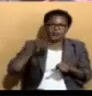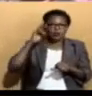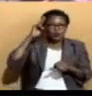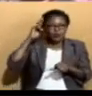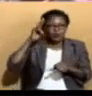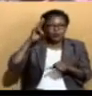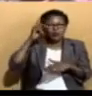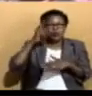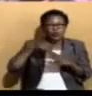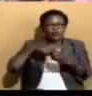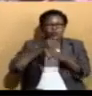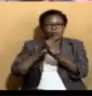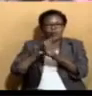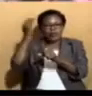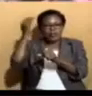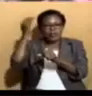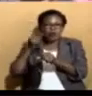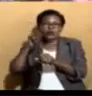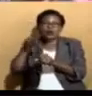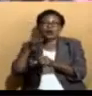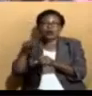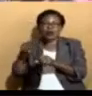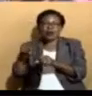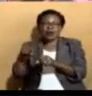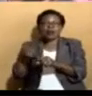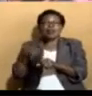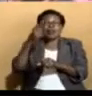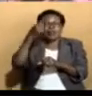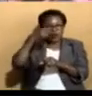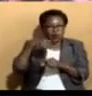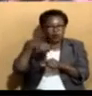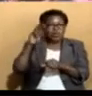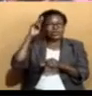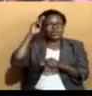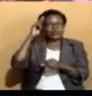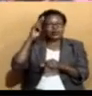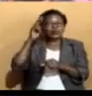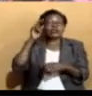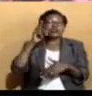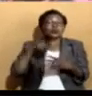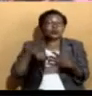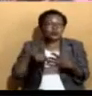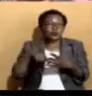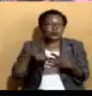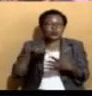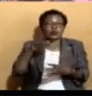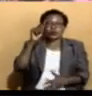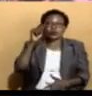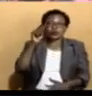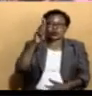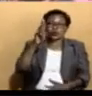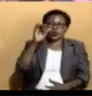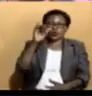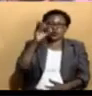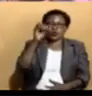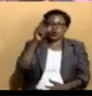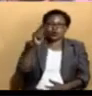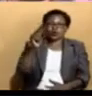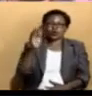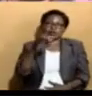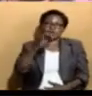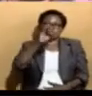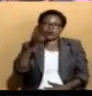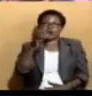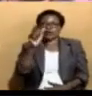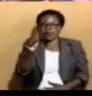the court into error. And that the correct reasoning was the reasoning of Tuyot JA,